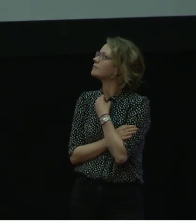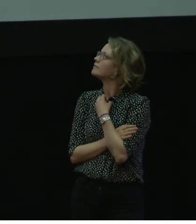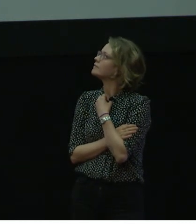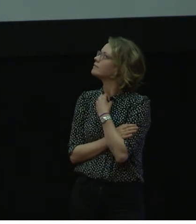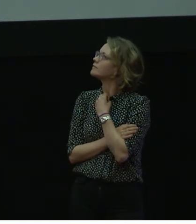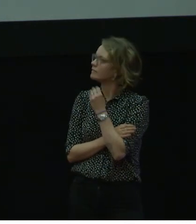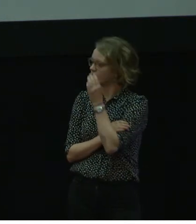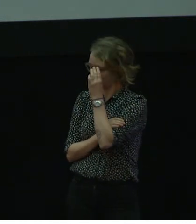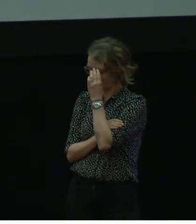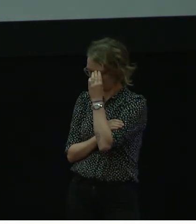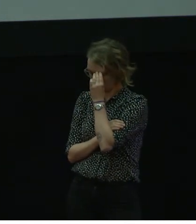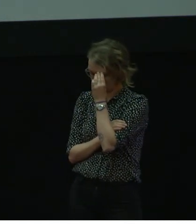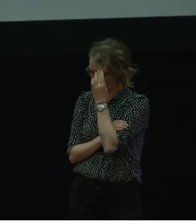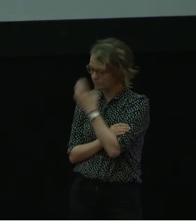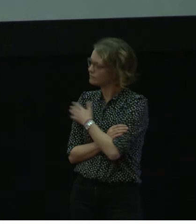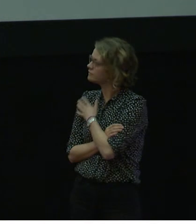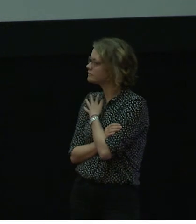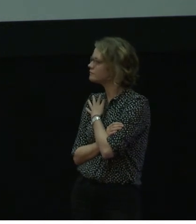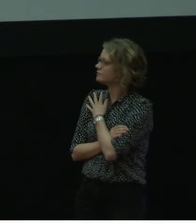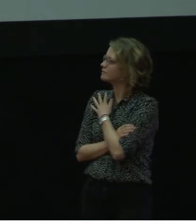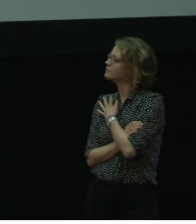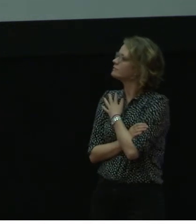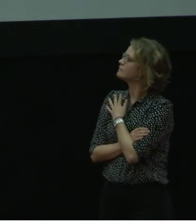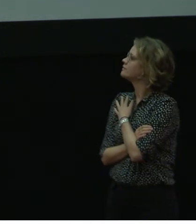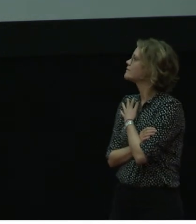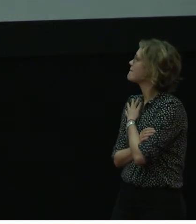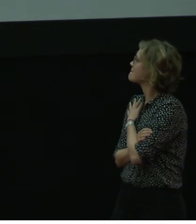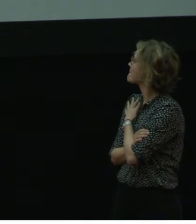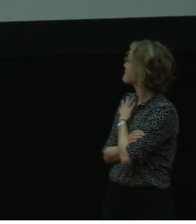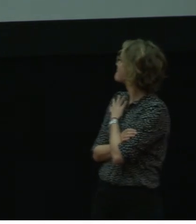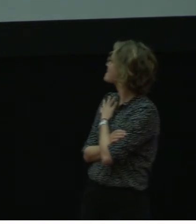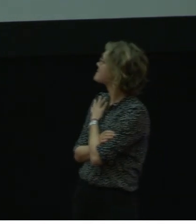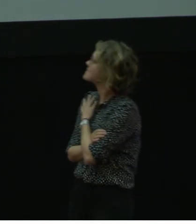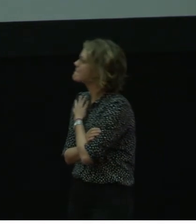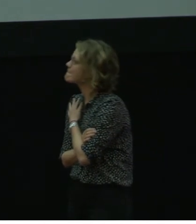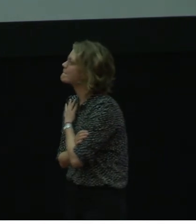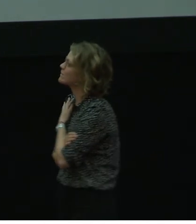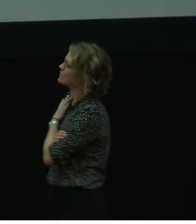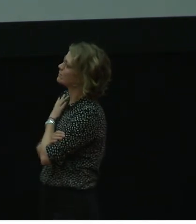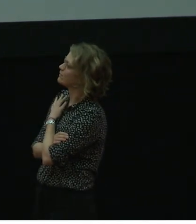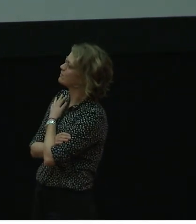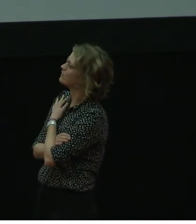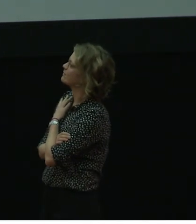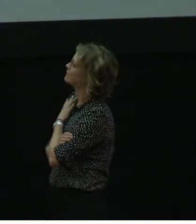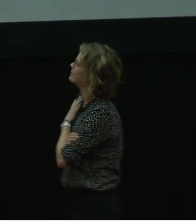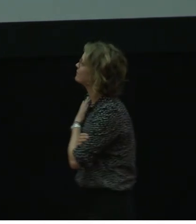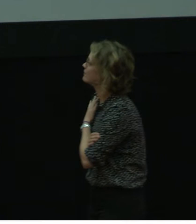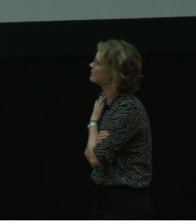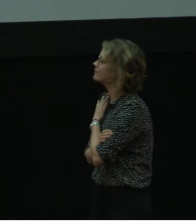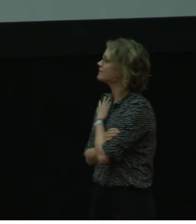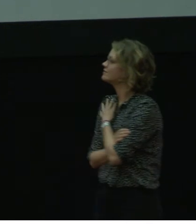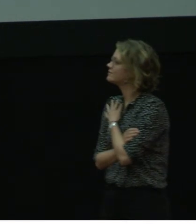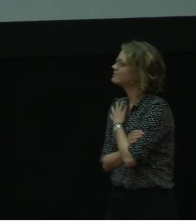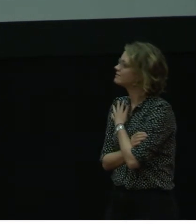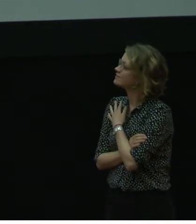believe that access and inclusiveness are catalysts for change. These gloves were crafted with this principle in mind and seek to promote a more